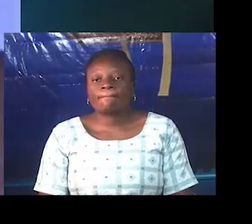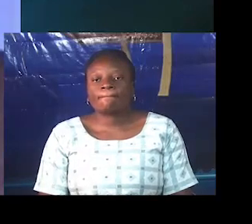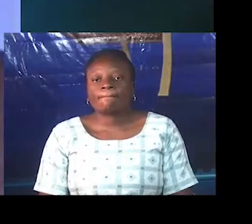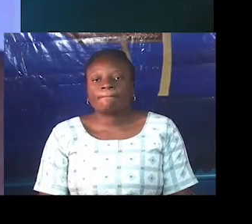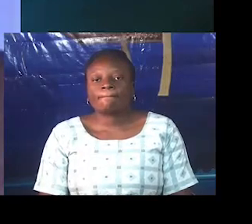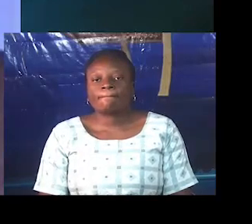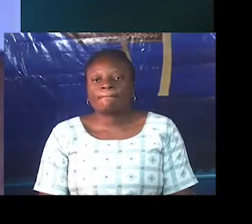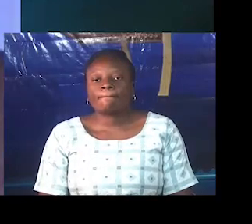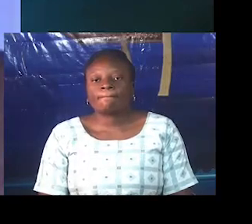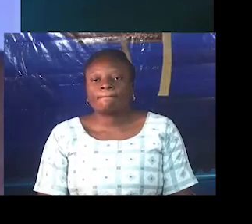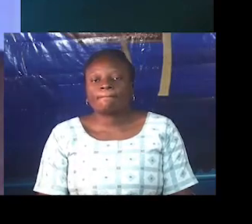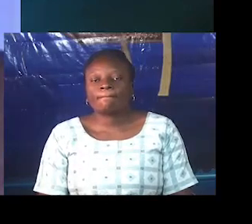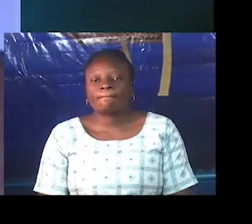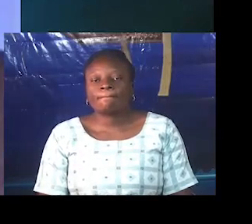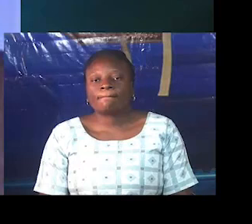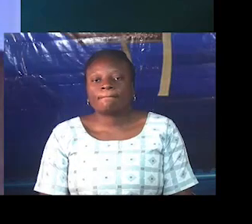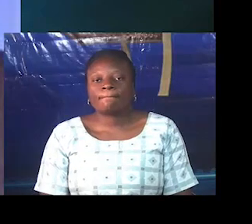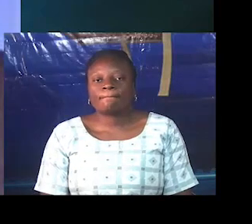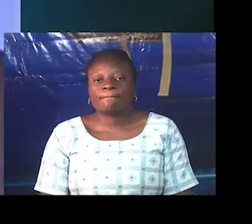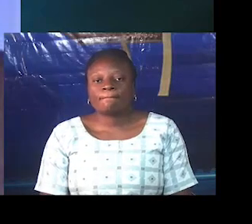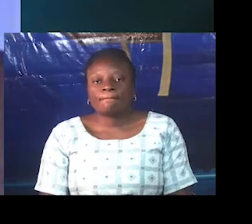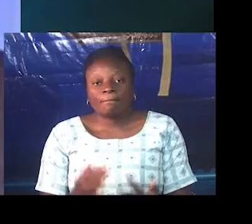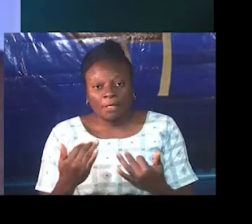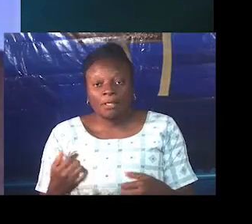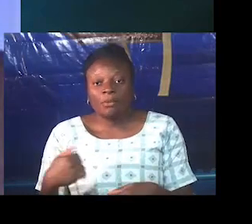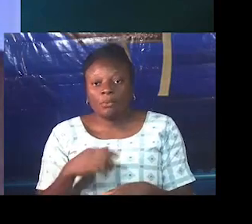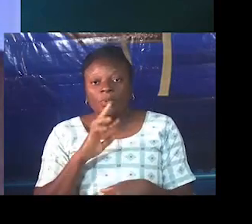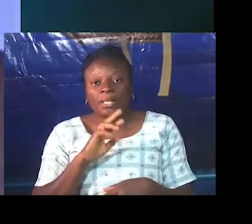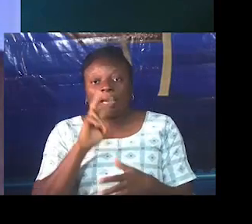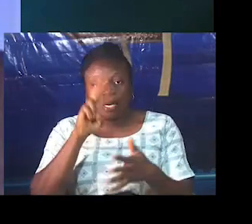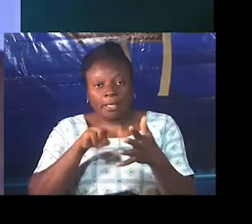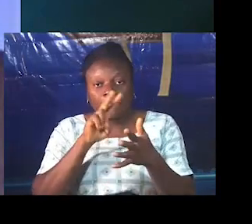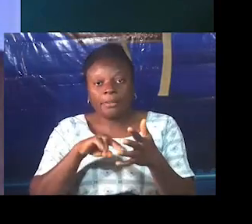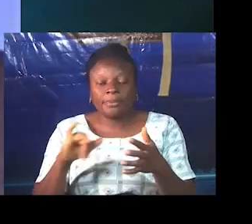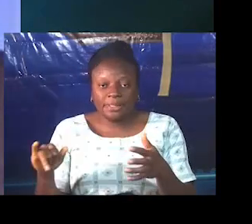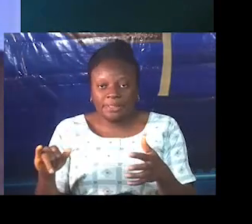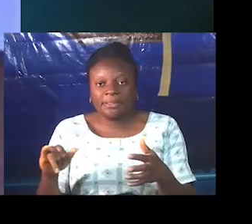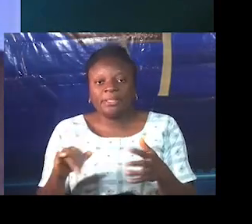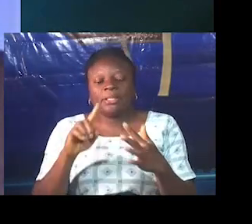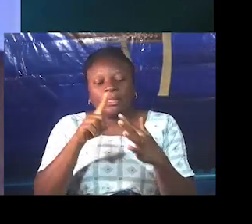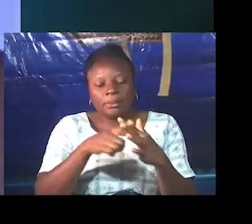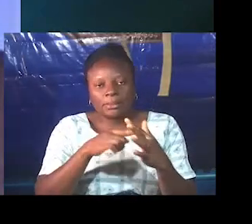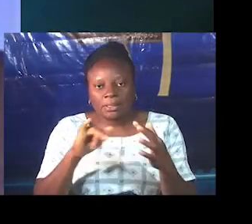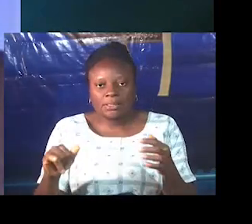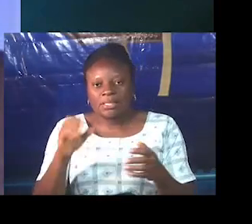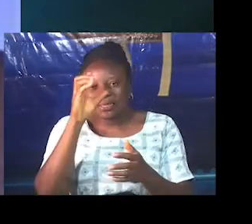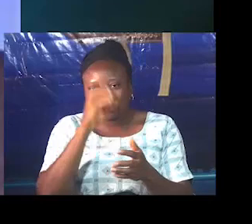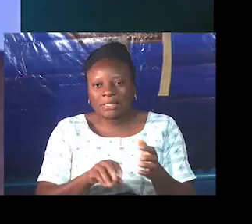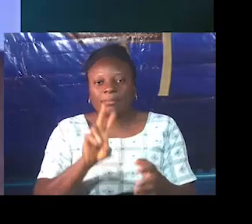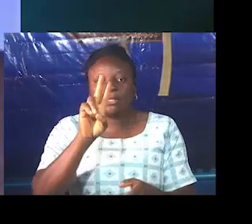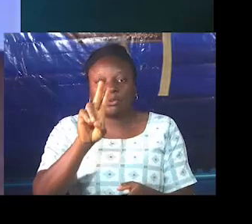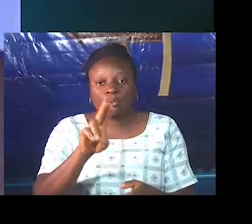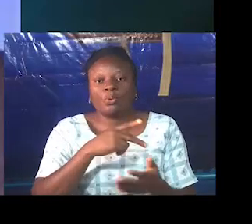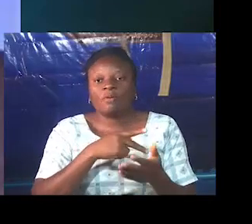Adam said, "This is now bone of my bones and flesh of my